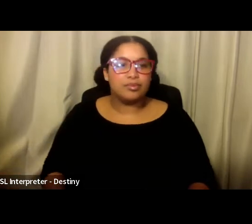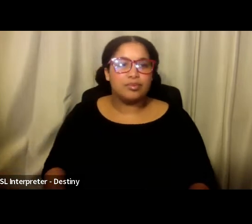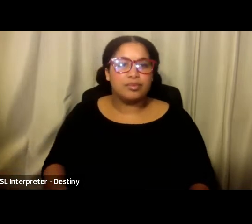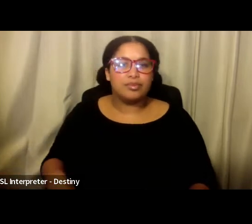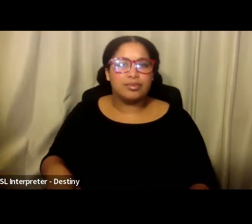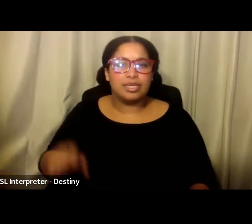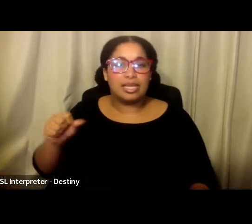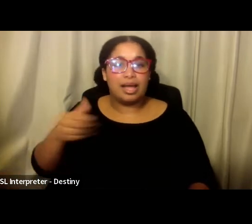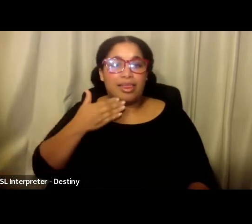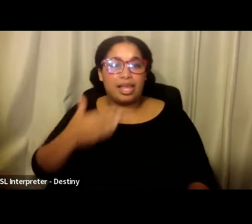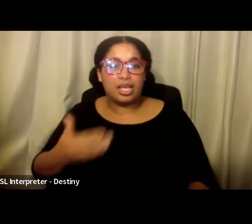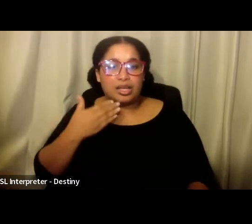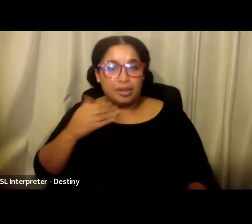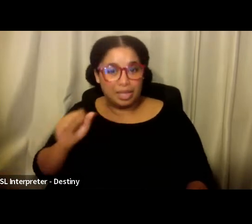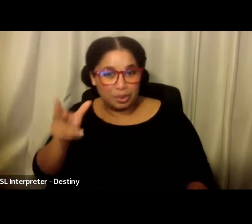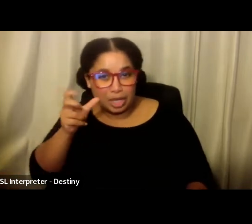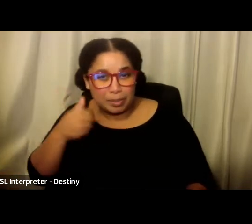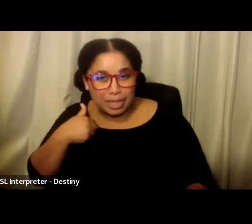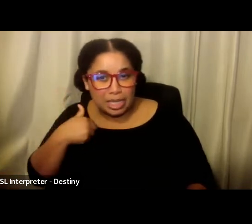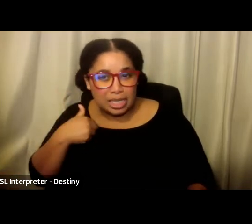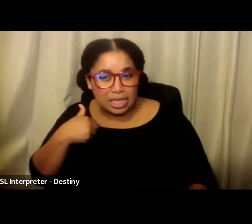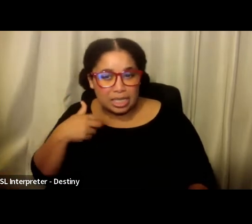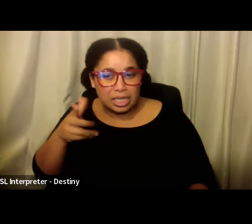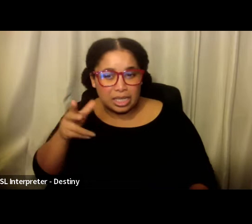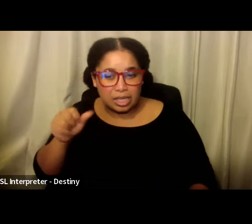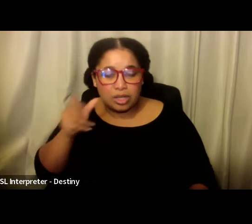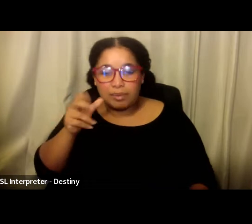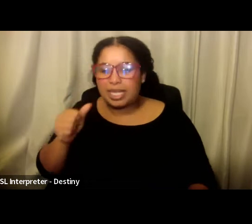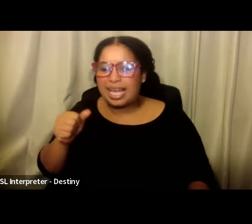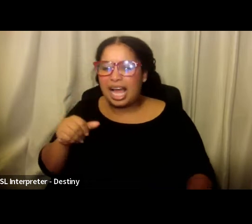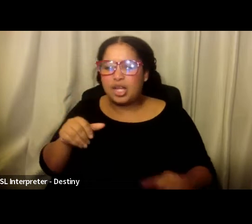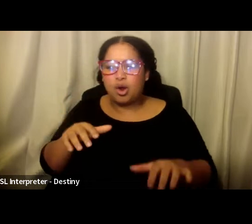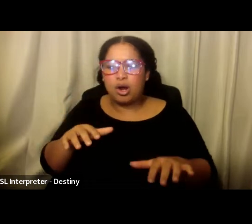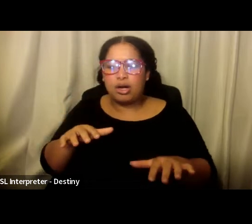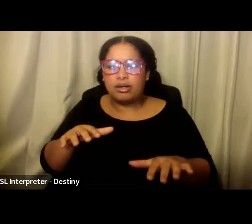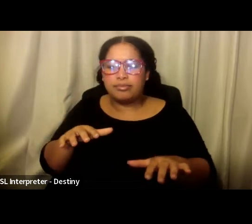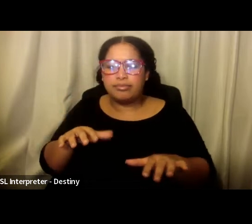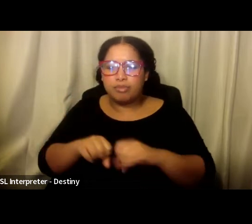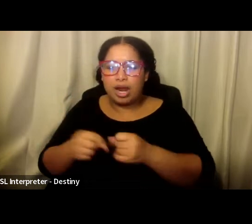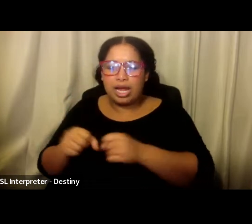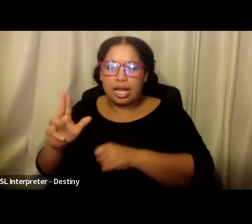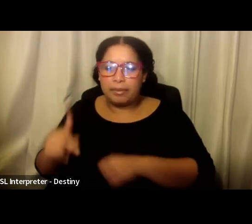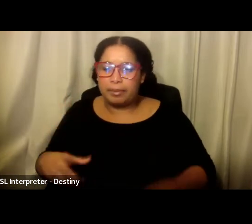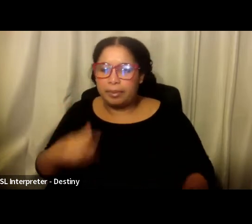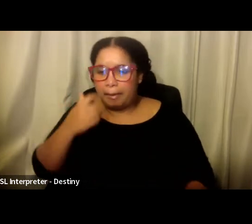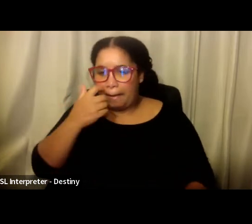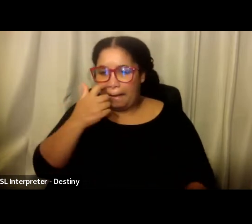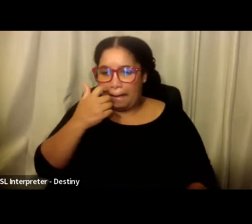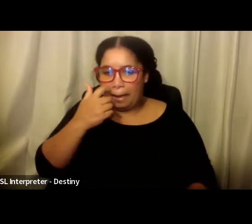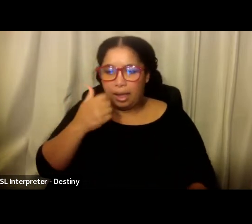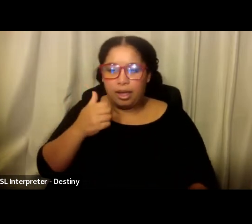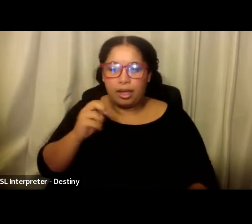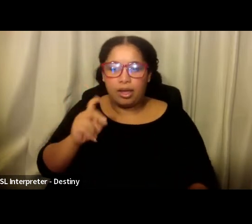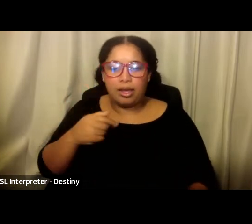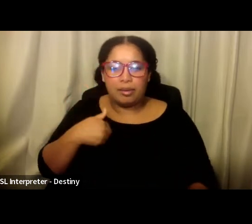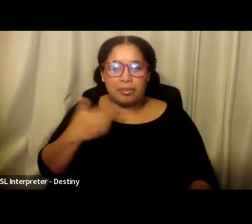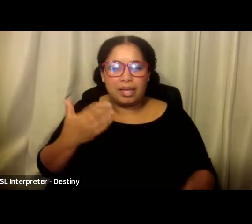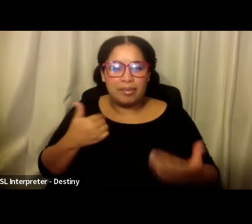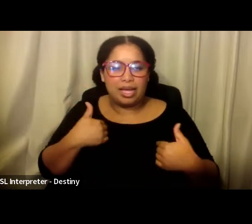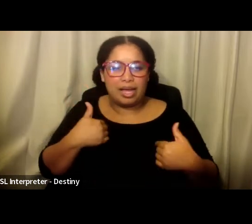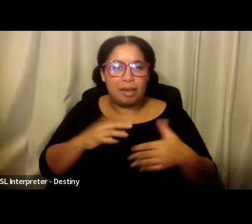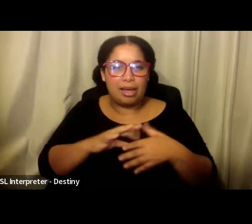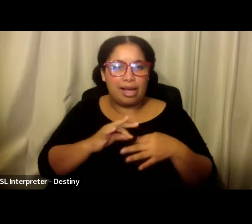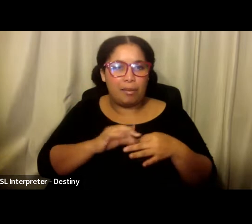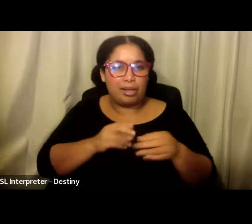You're cut I don't know out. if can you hear me? Yeah, but you're cutting out a bit. Oh, well, I may just put my comments